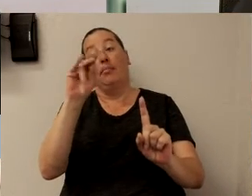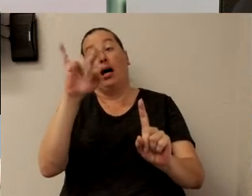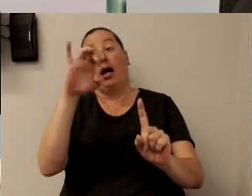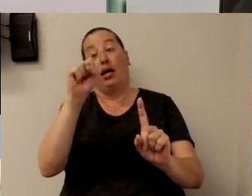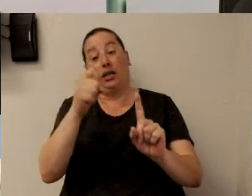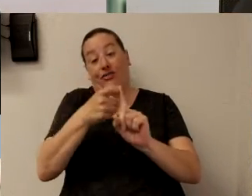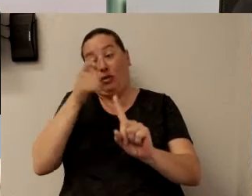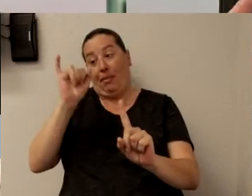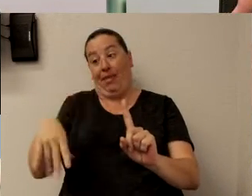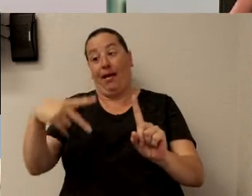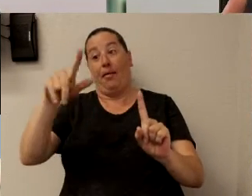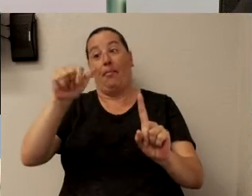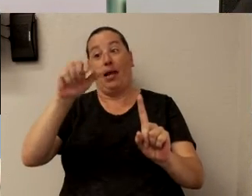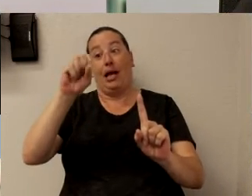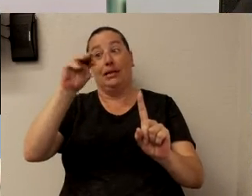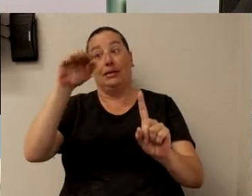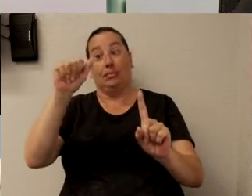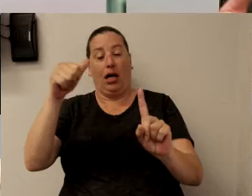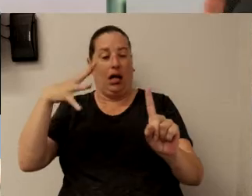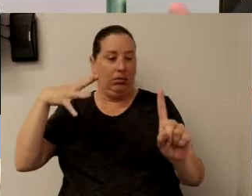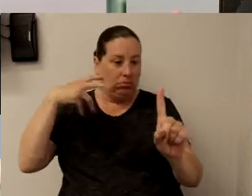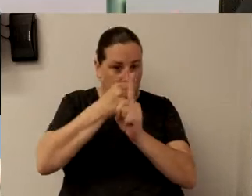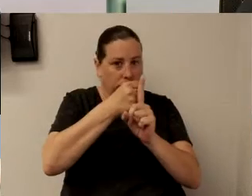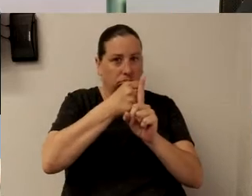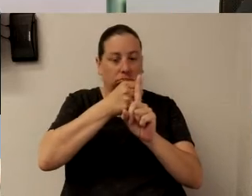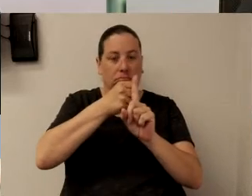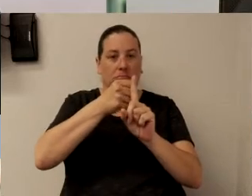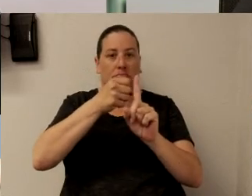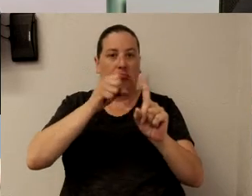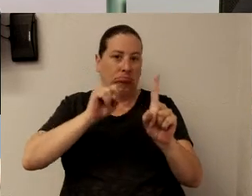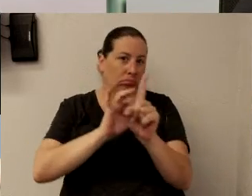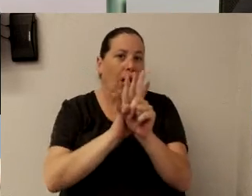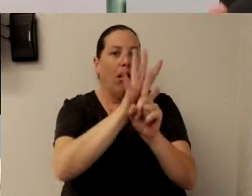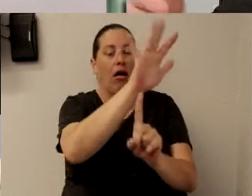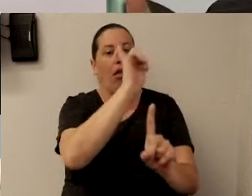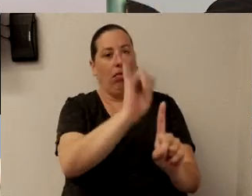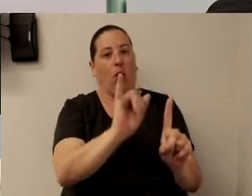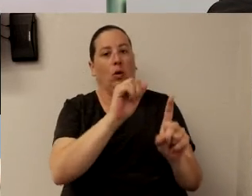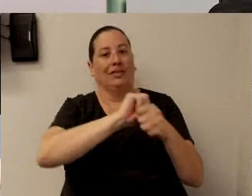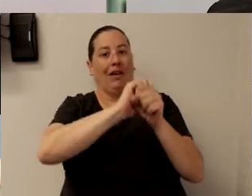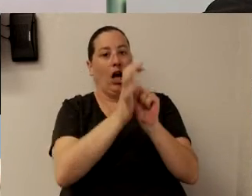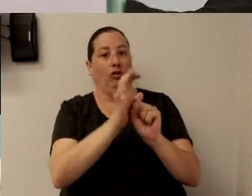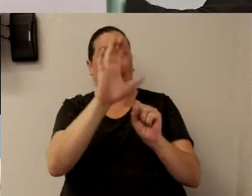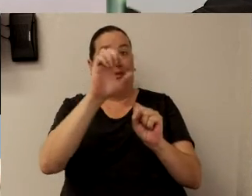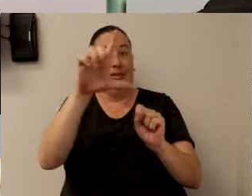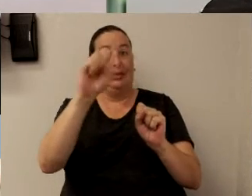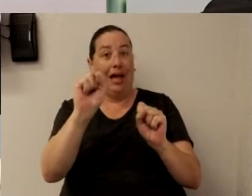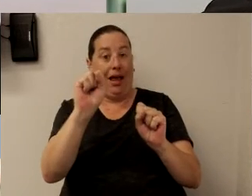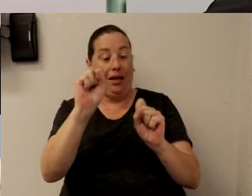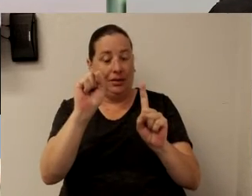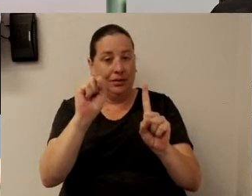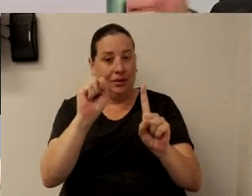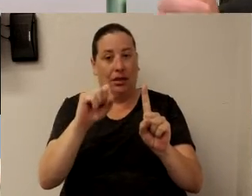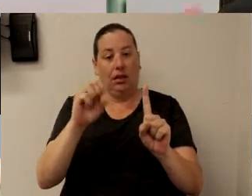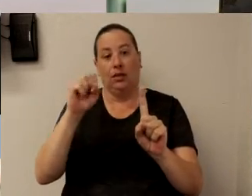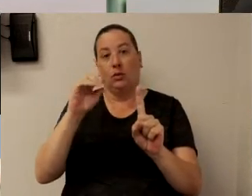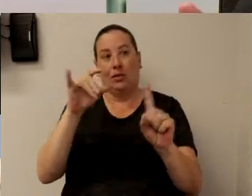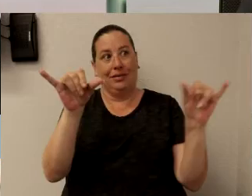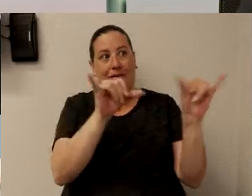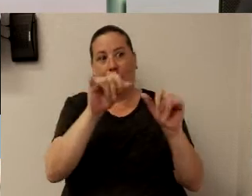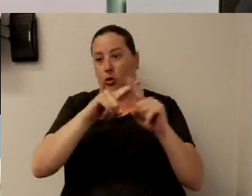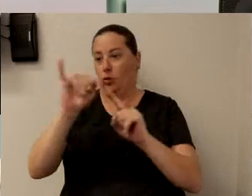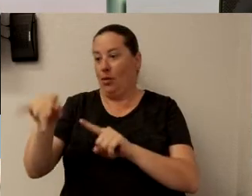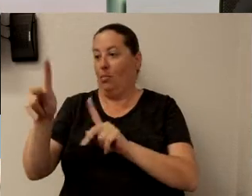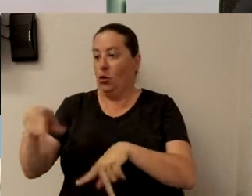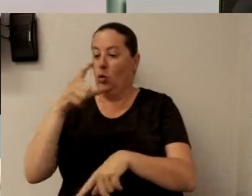attack the virus cells that are in the infected person, and similar to the person who overcame that virus, it